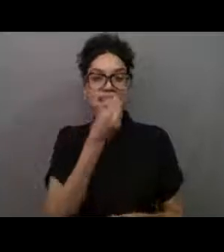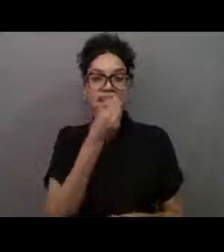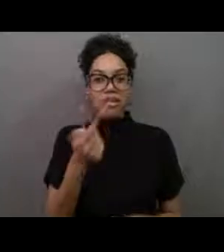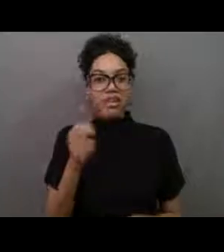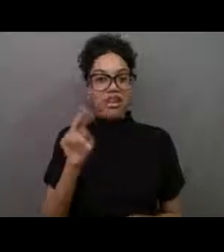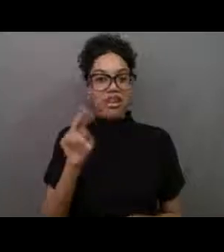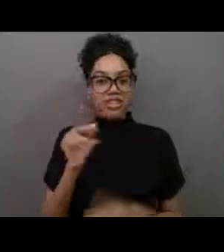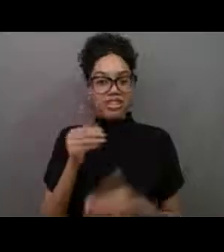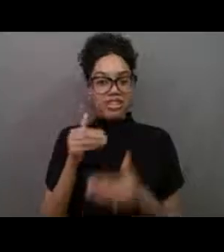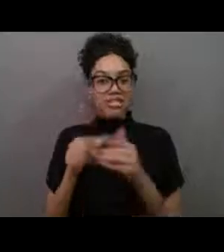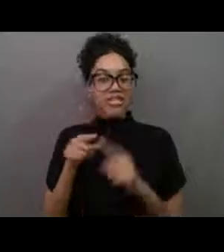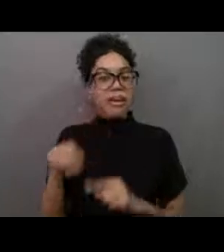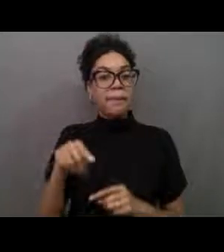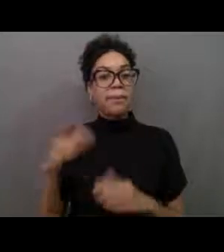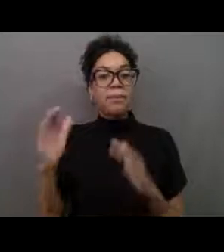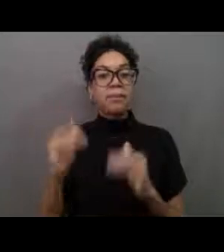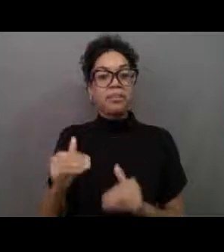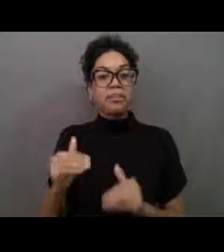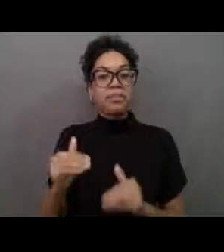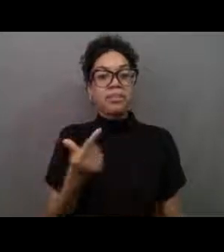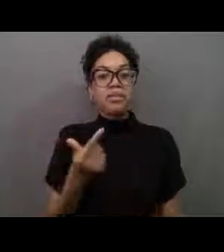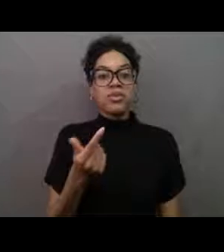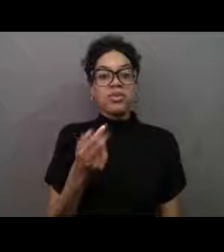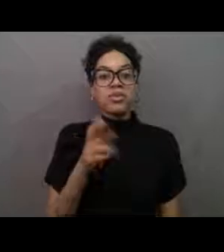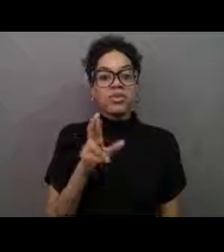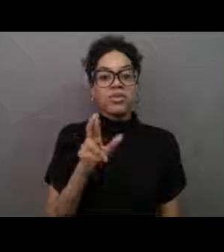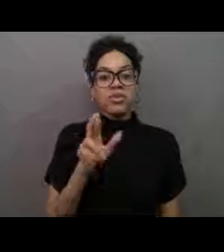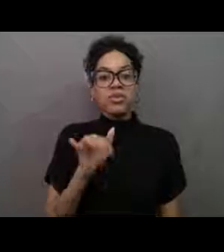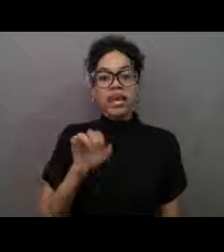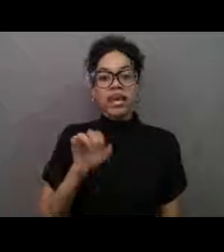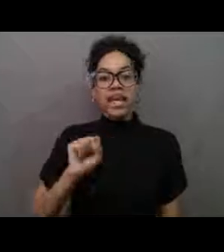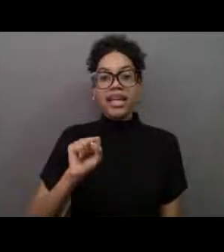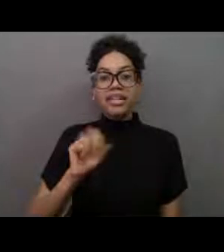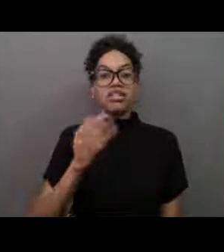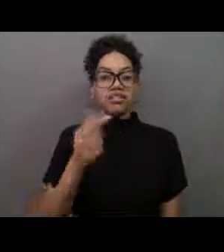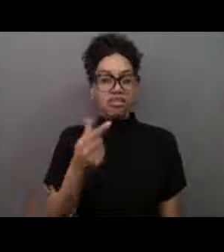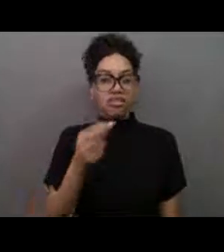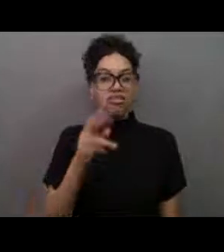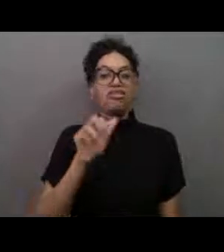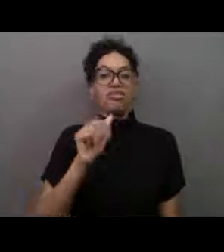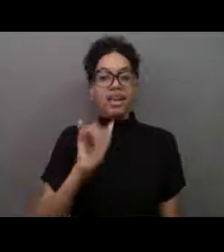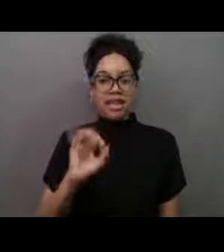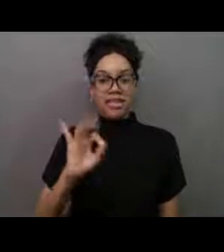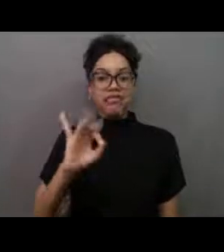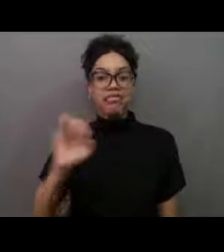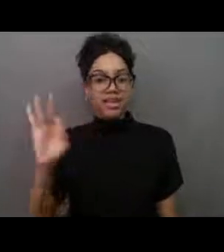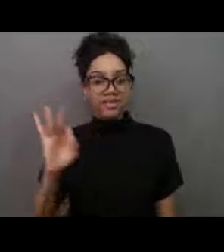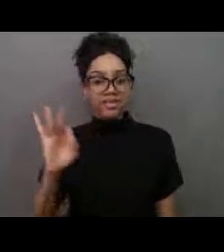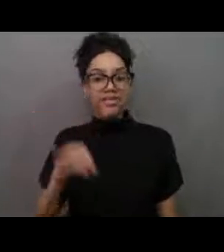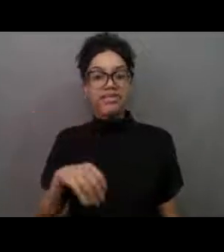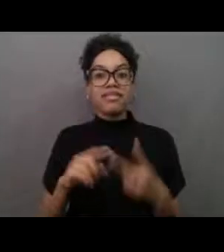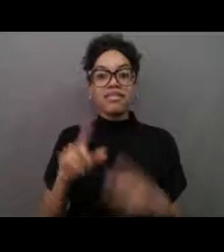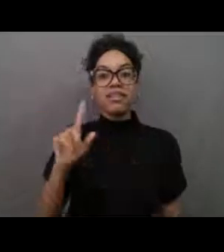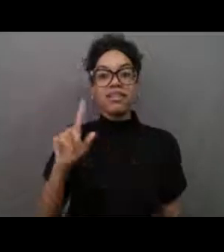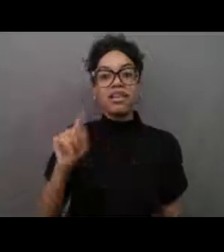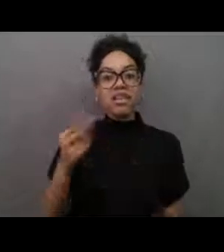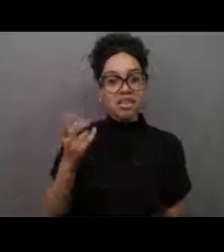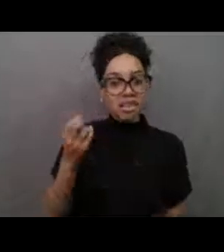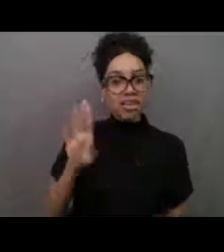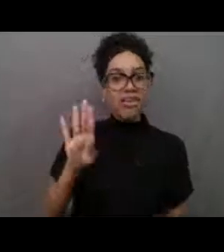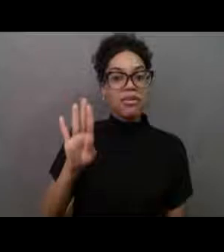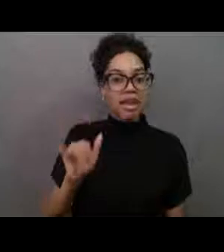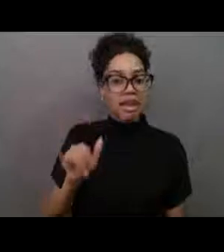says Gray's Reef. Laura says Flower Garden Banks. And Brenda says Thunder Bay. Let's see, we have some folks from Hawaii